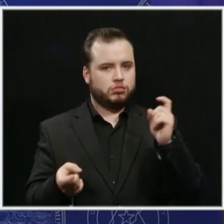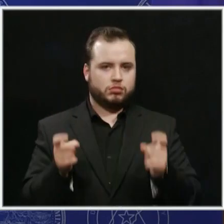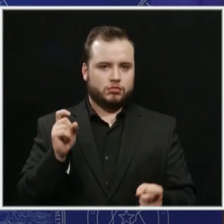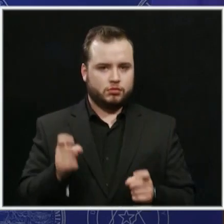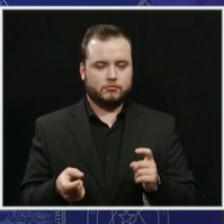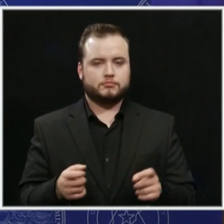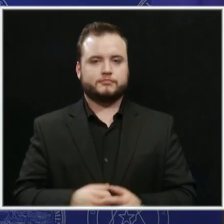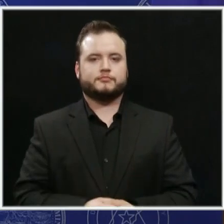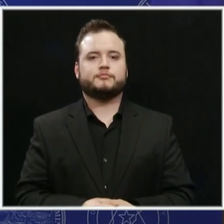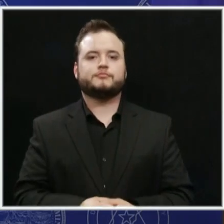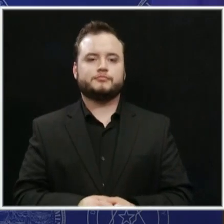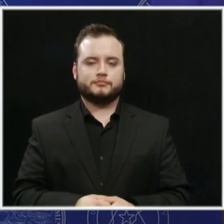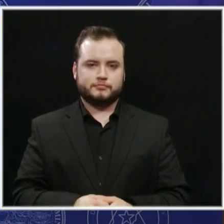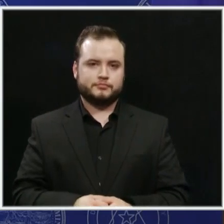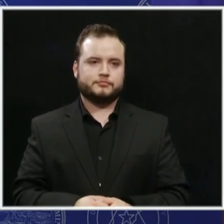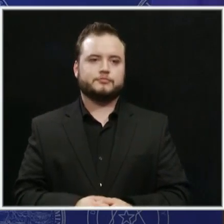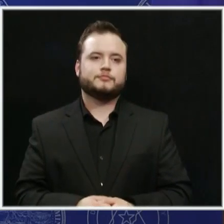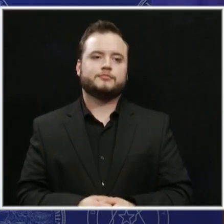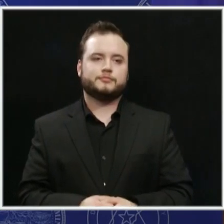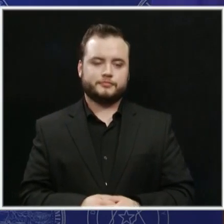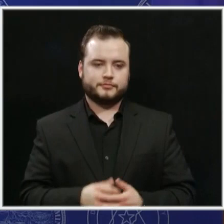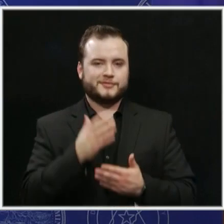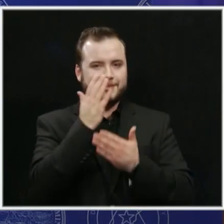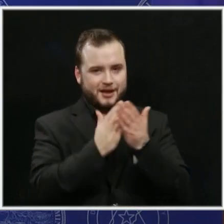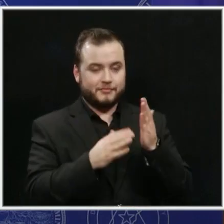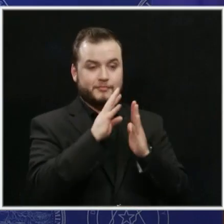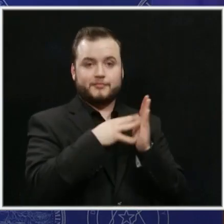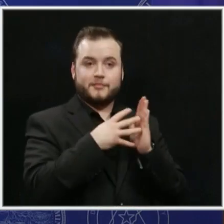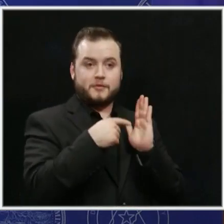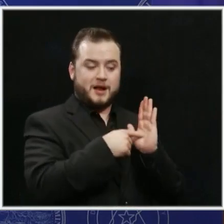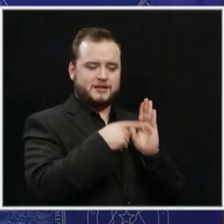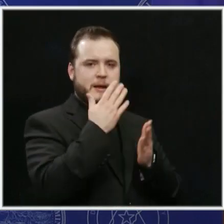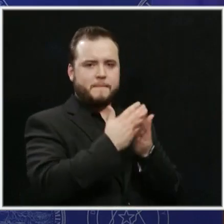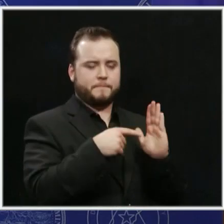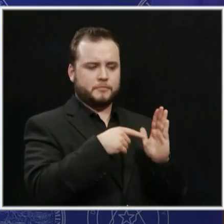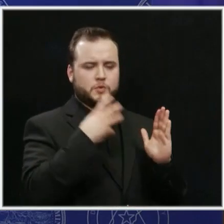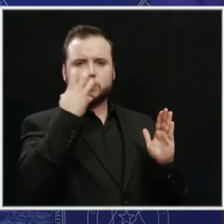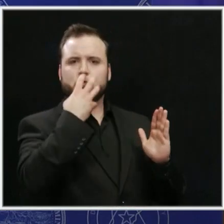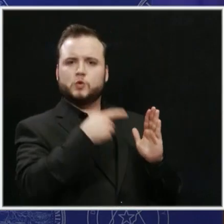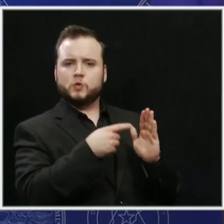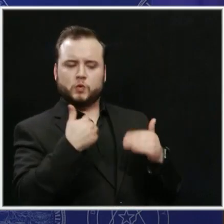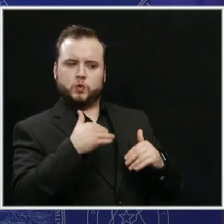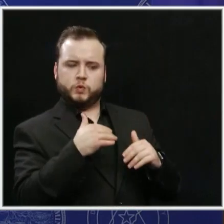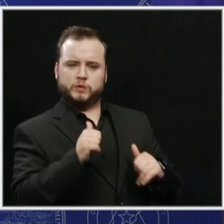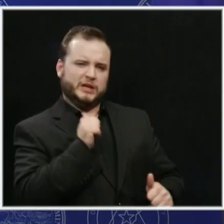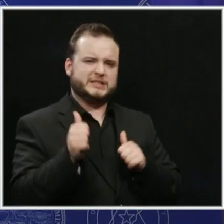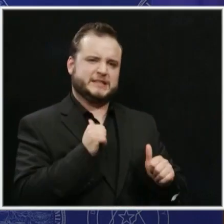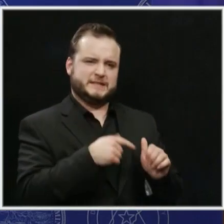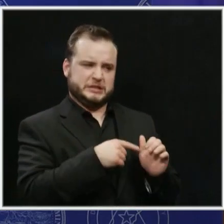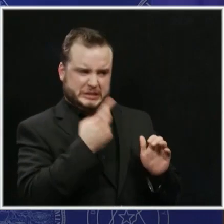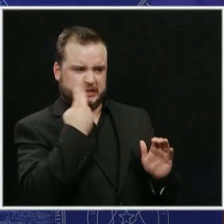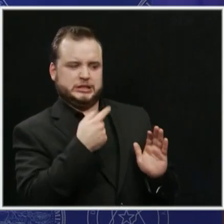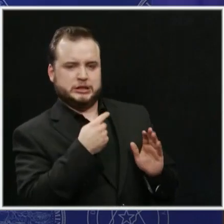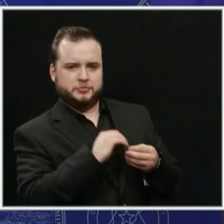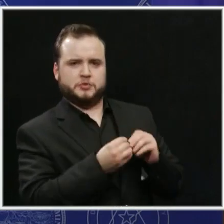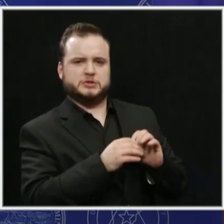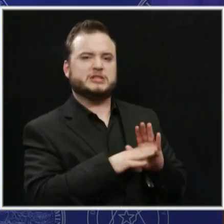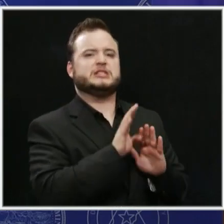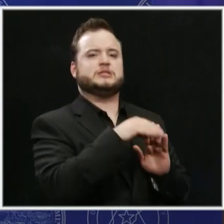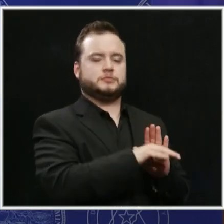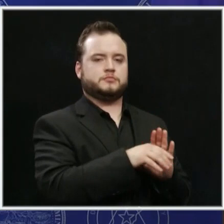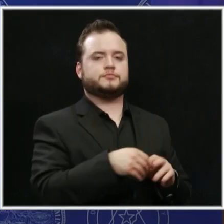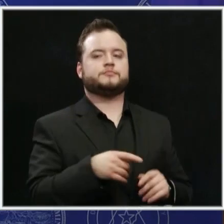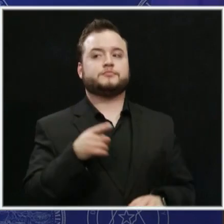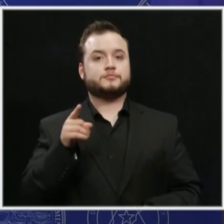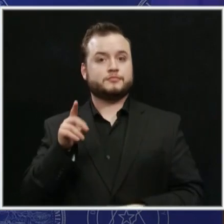are probably on the more aggressive end, but right now, working with the University of Minnesota researchers, we think that those scenarios